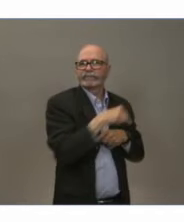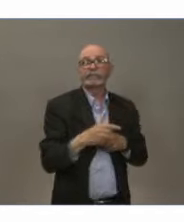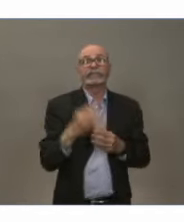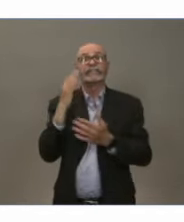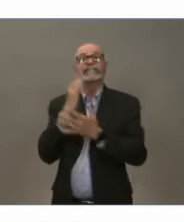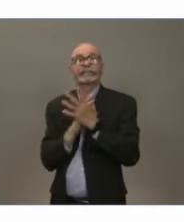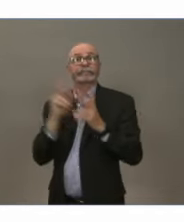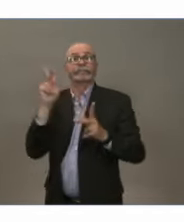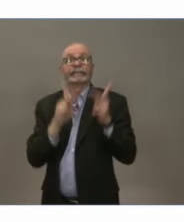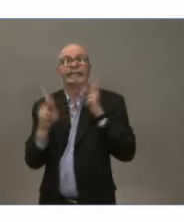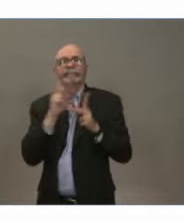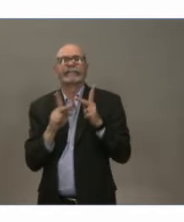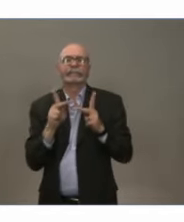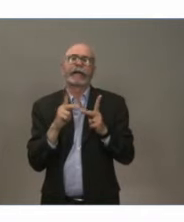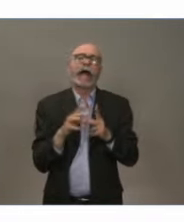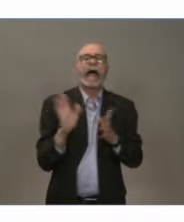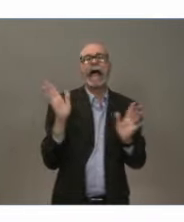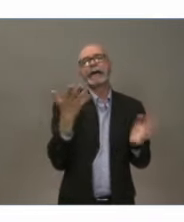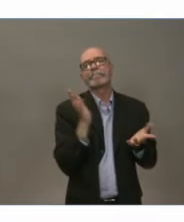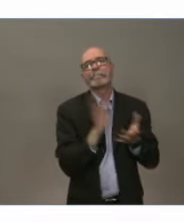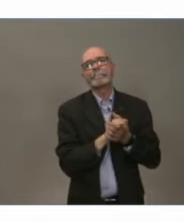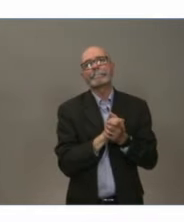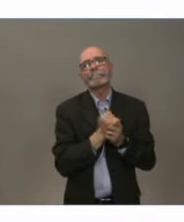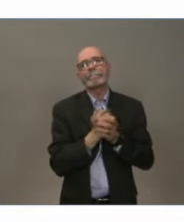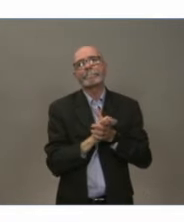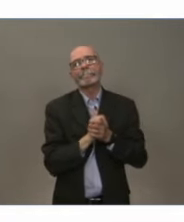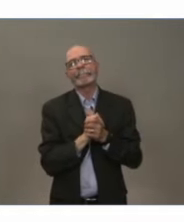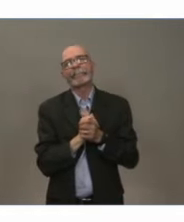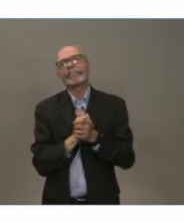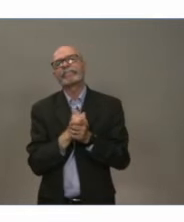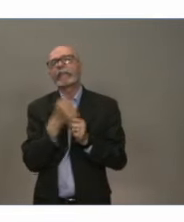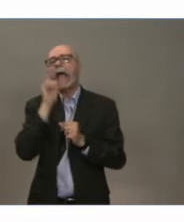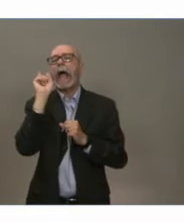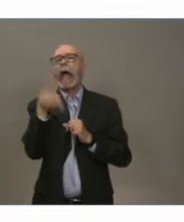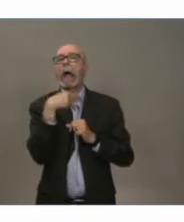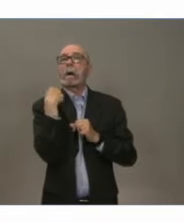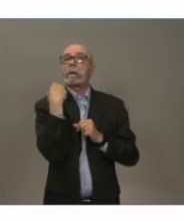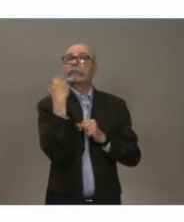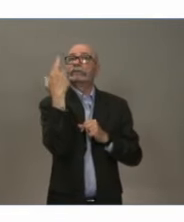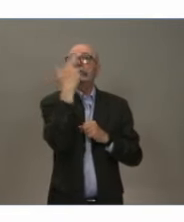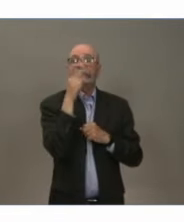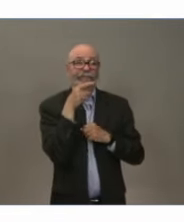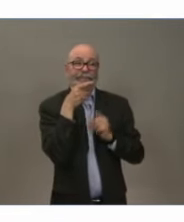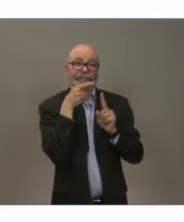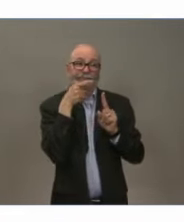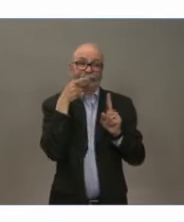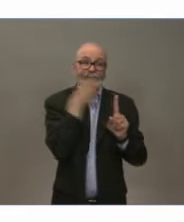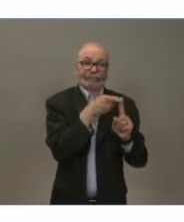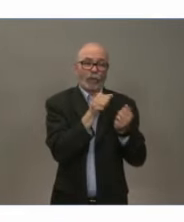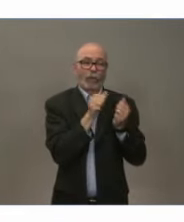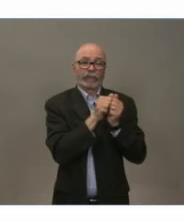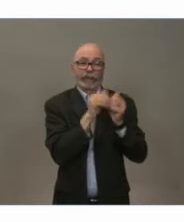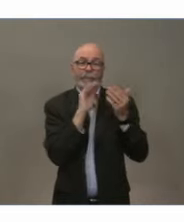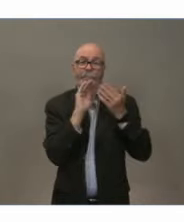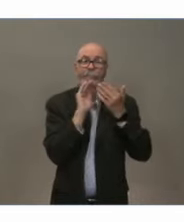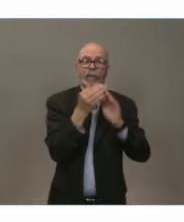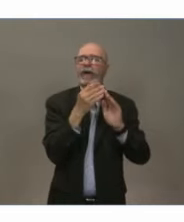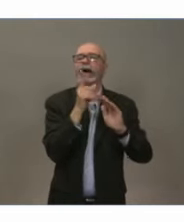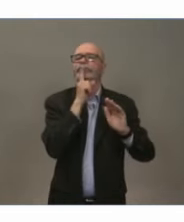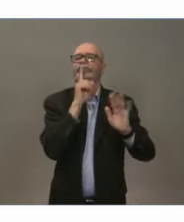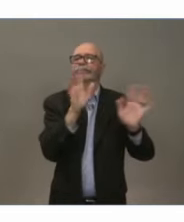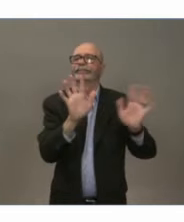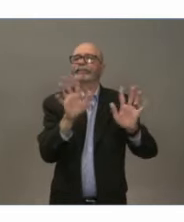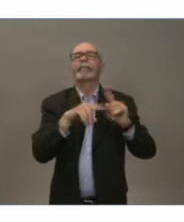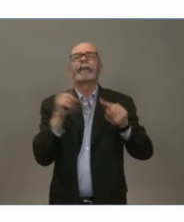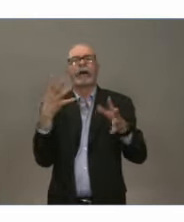either it's not just those communities, but that's where the majority of our disease activity is. They work in